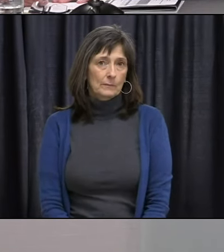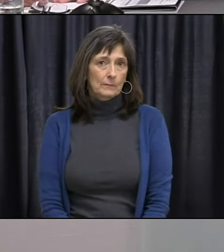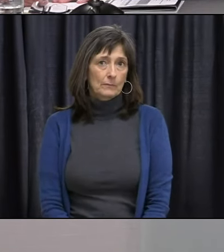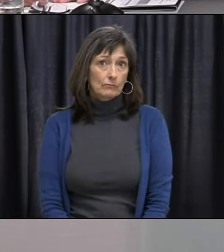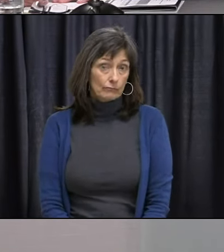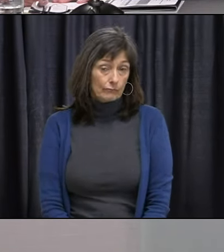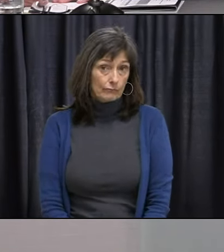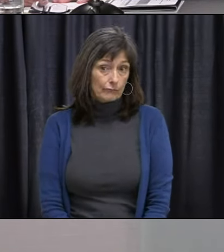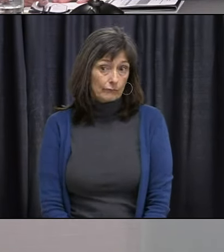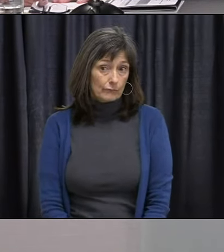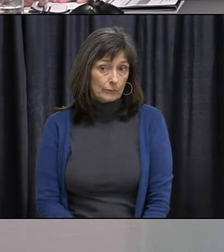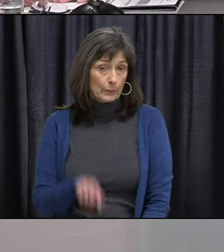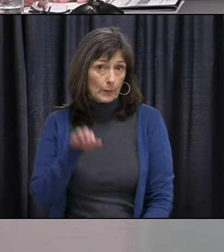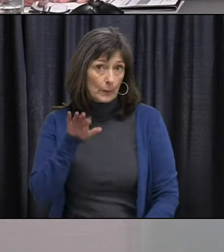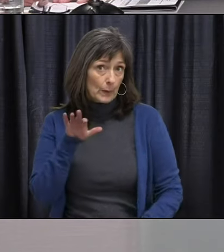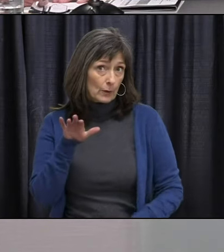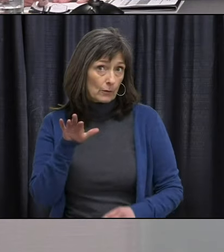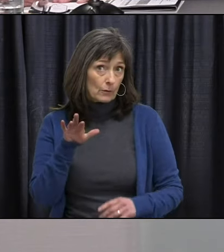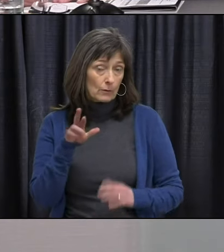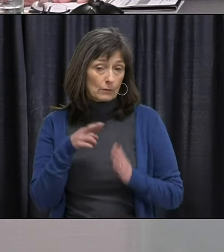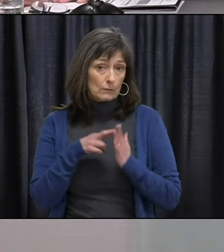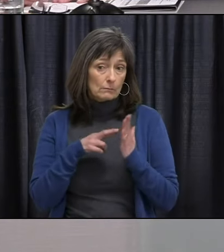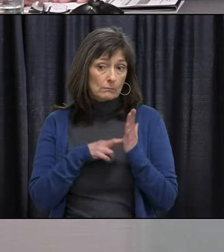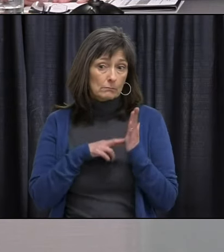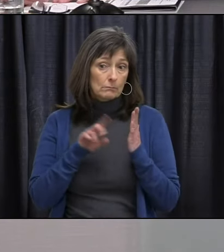Operator, do we have Kellyanne Roberts registered for the call?